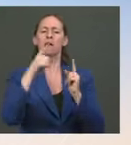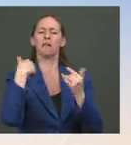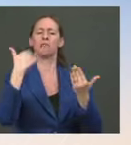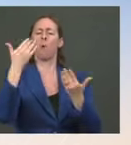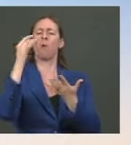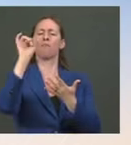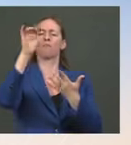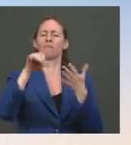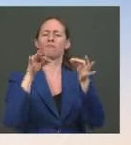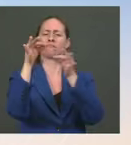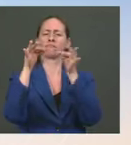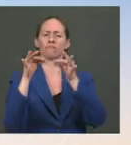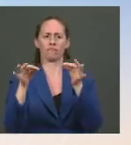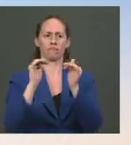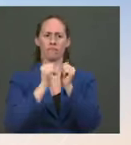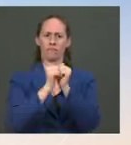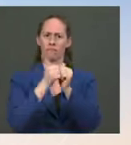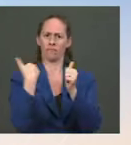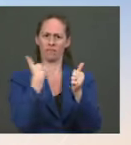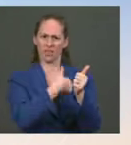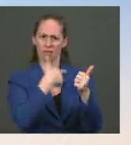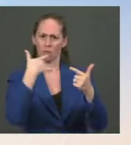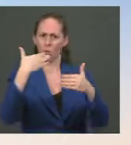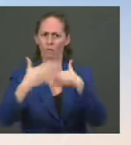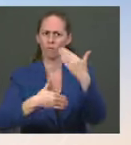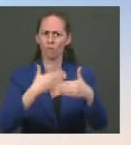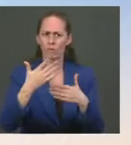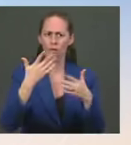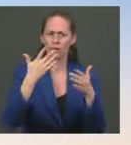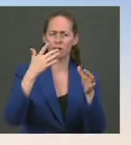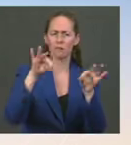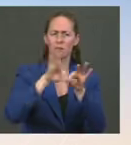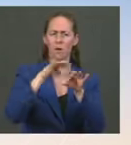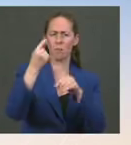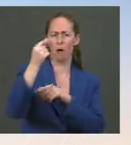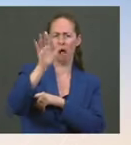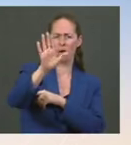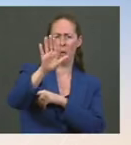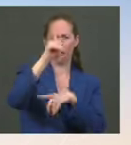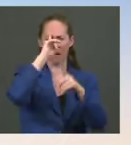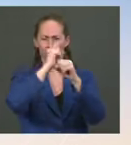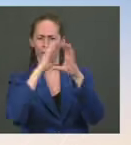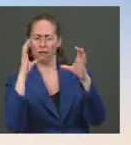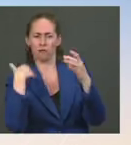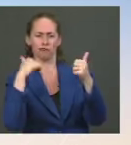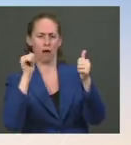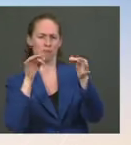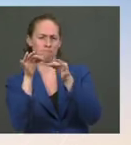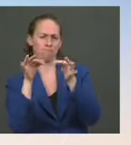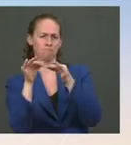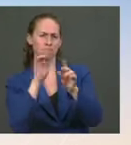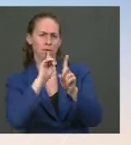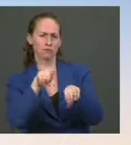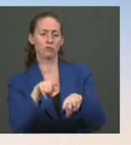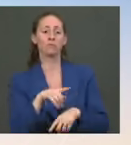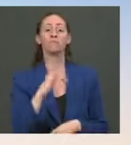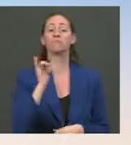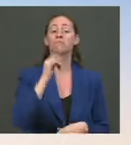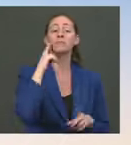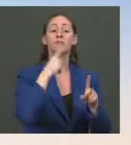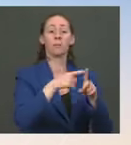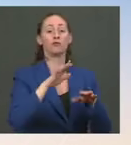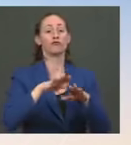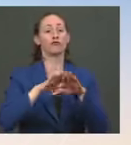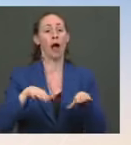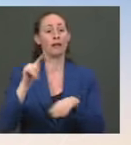how we've already approached things to date. Depends on how you're describing exactly what that is, right? We don't give the child tax credit. Every family is